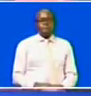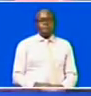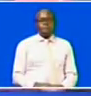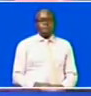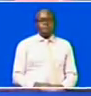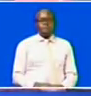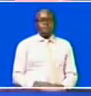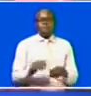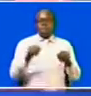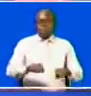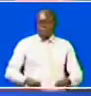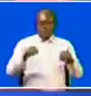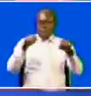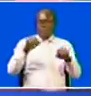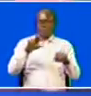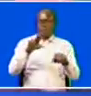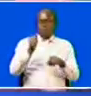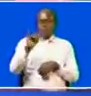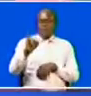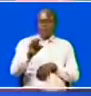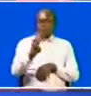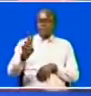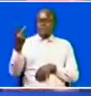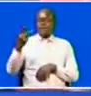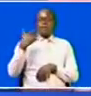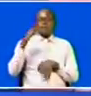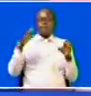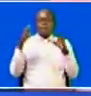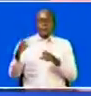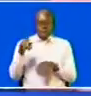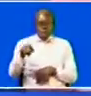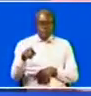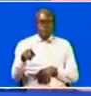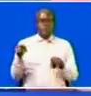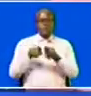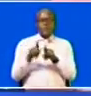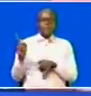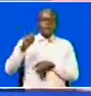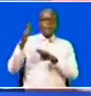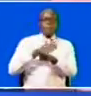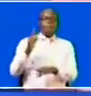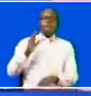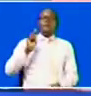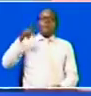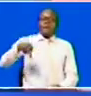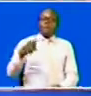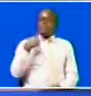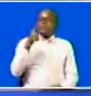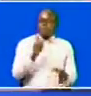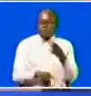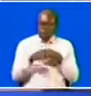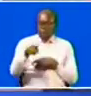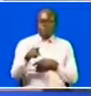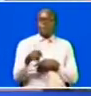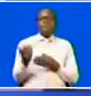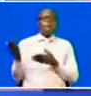joint... The chairman of Rye Group and West Kenya Sugar Company Limited, Janswant Rye, also appeared before the MPs and told them that he used